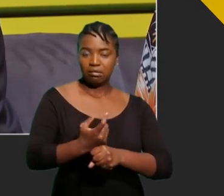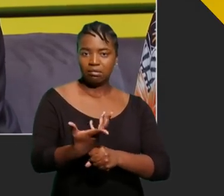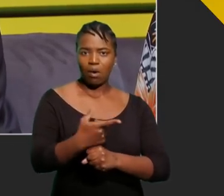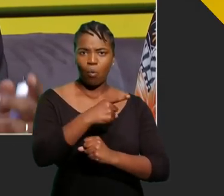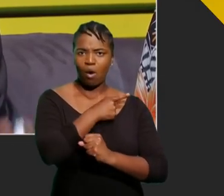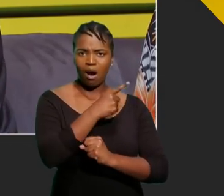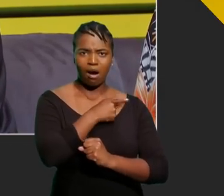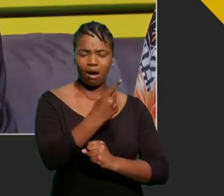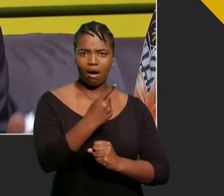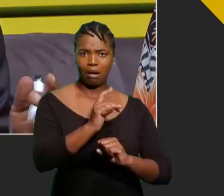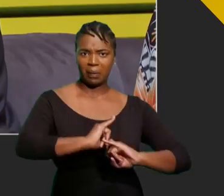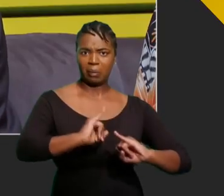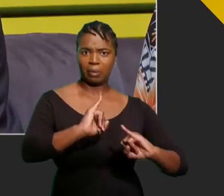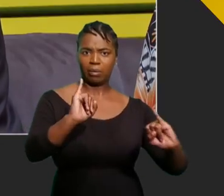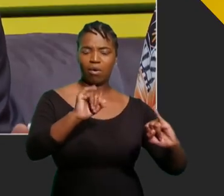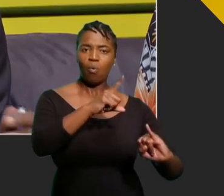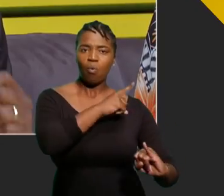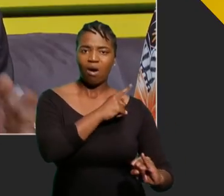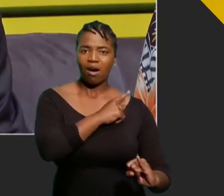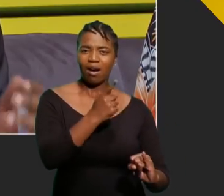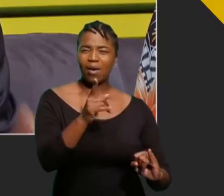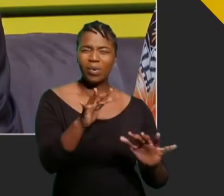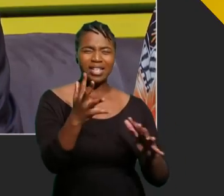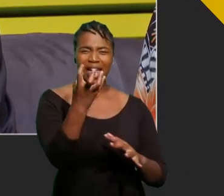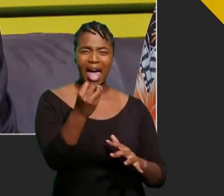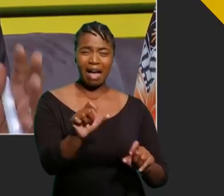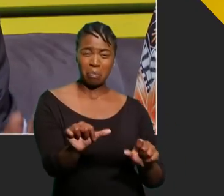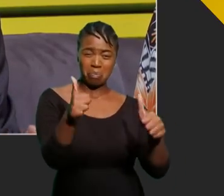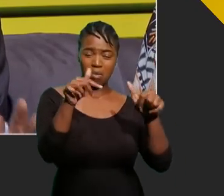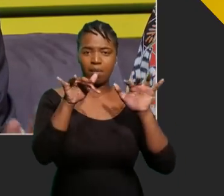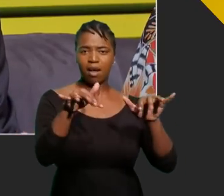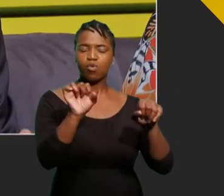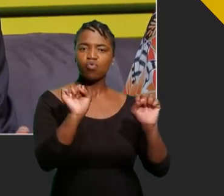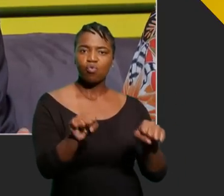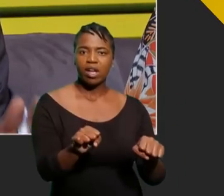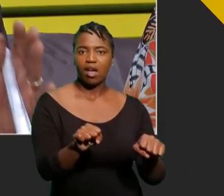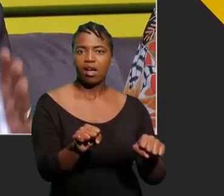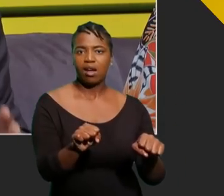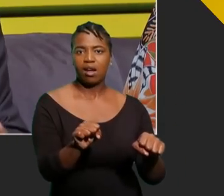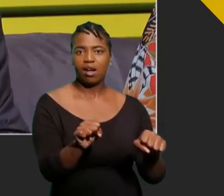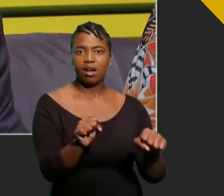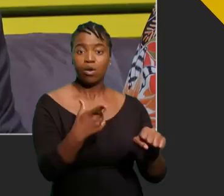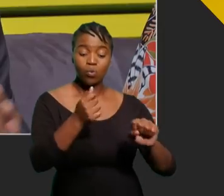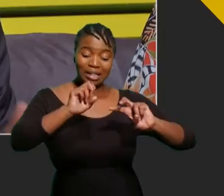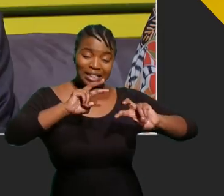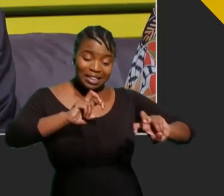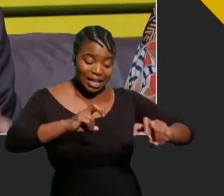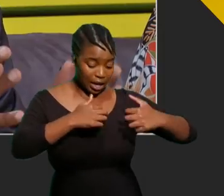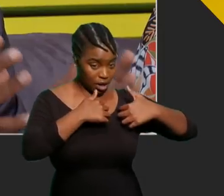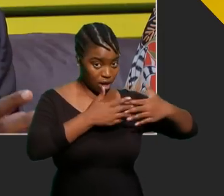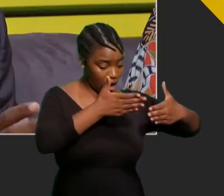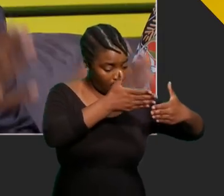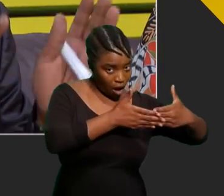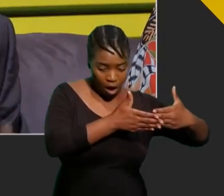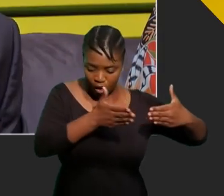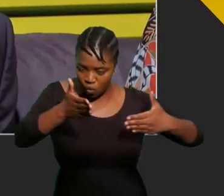hawks themselves were extremely weakened. So you did not have very good people who could investigate a matter from beginning to end so that